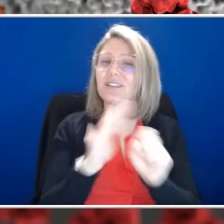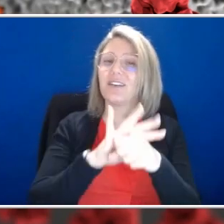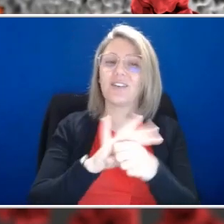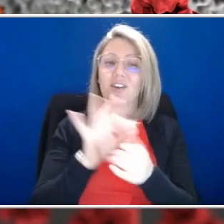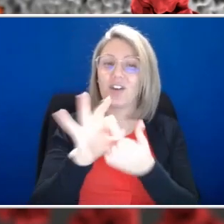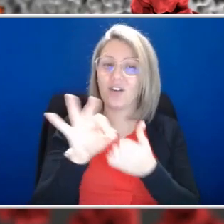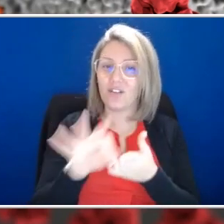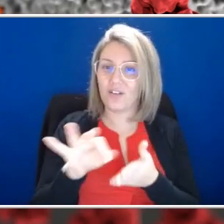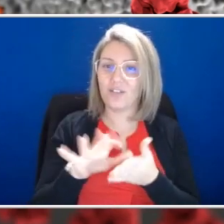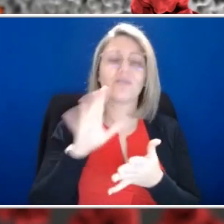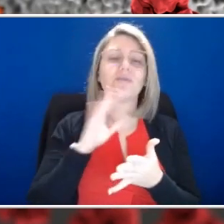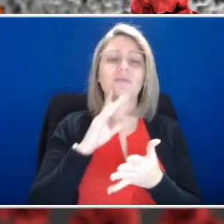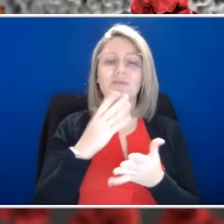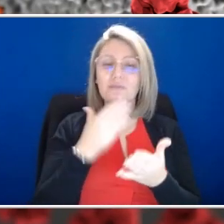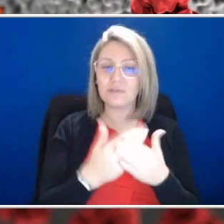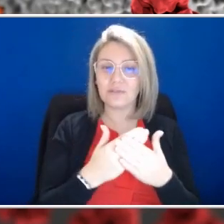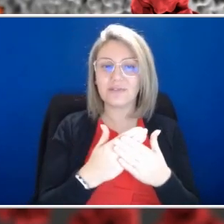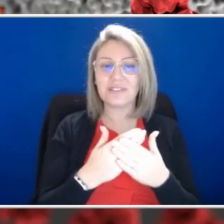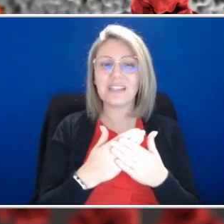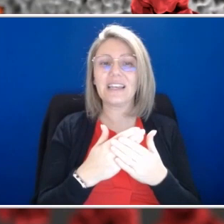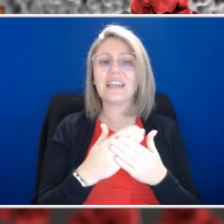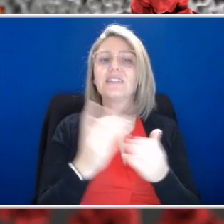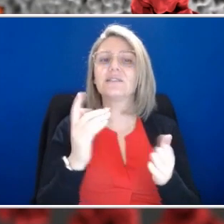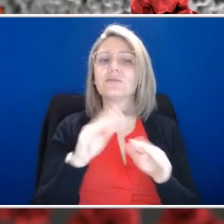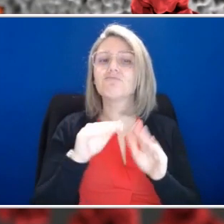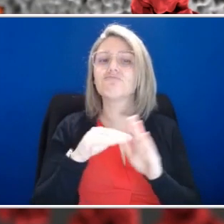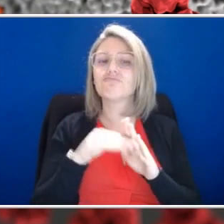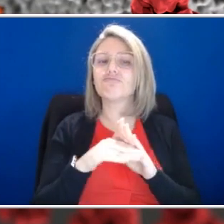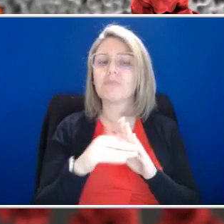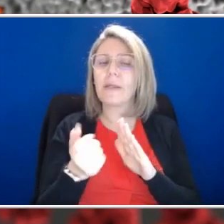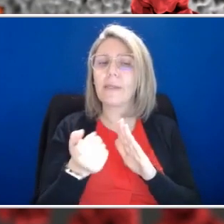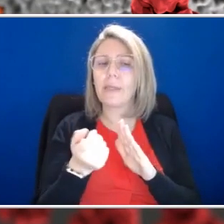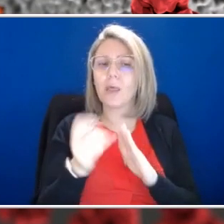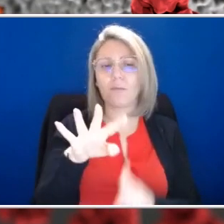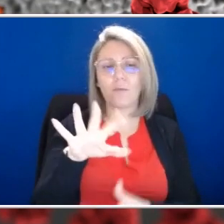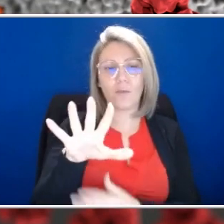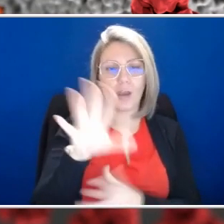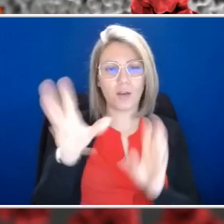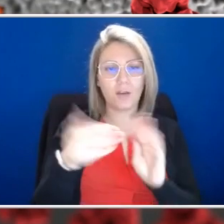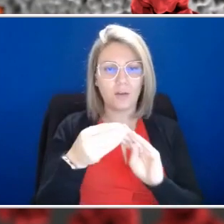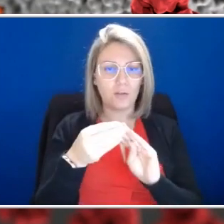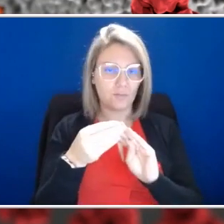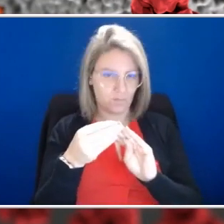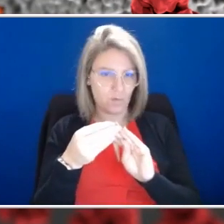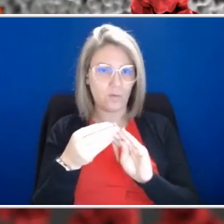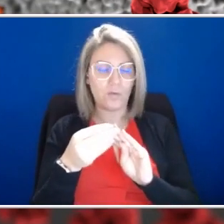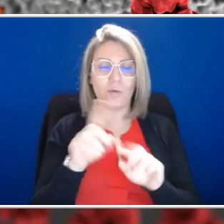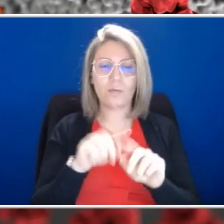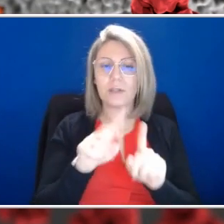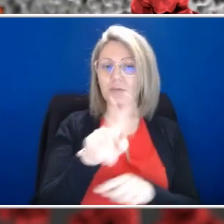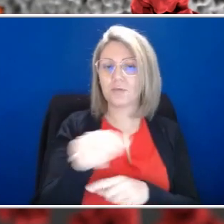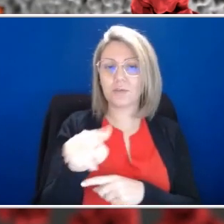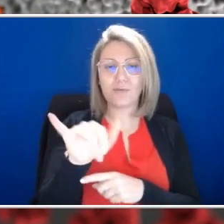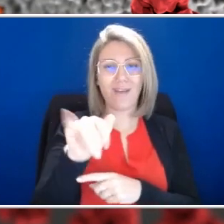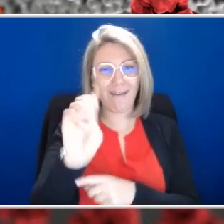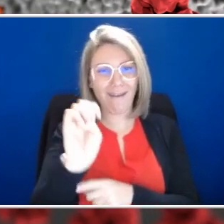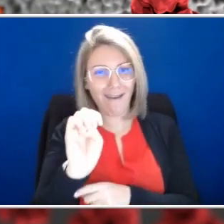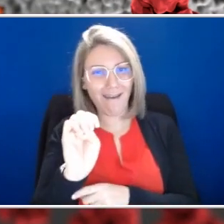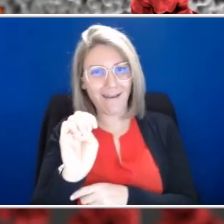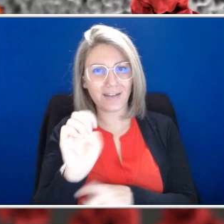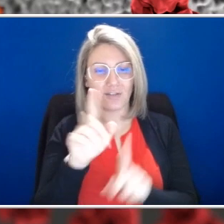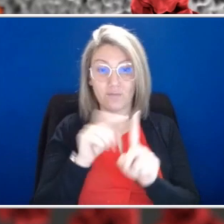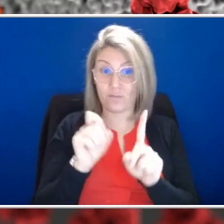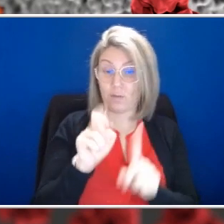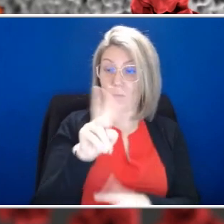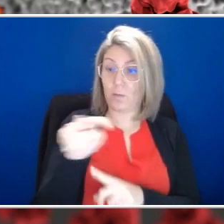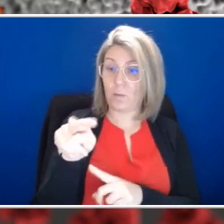good. It has gone down a little bit. 45 total cases, but 22 active. Of those 22,